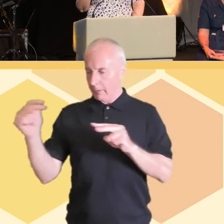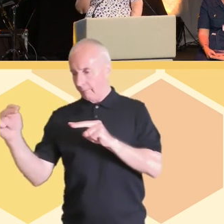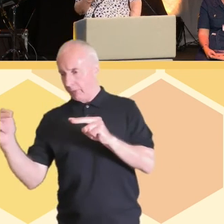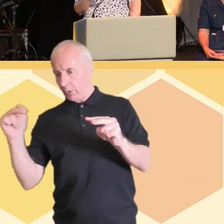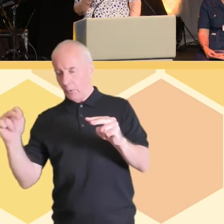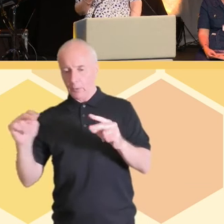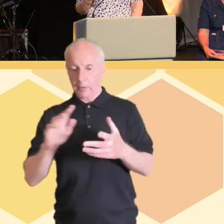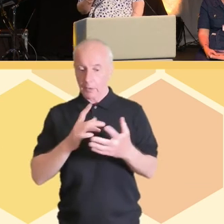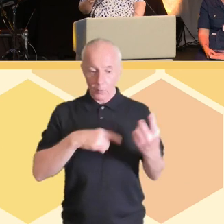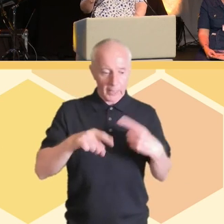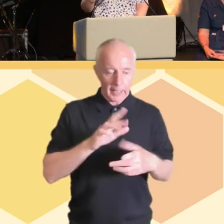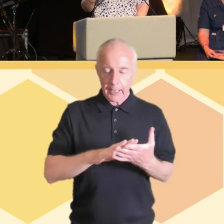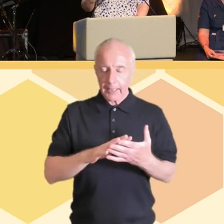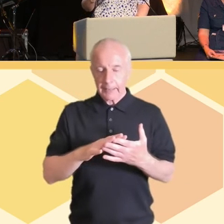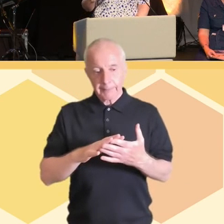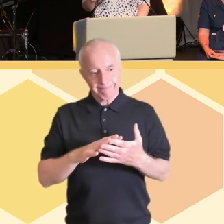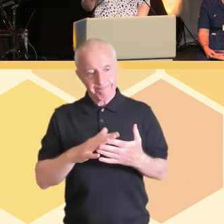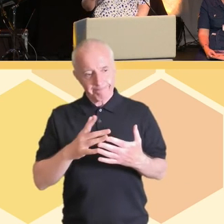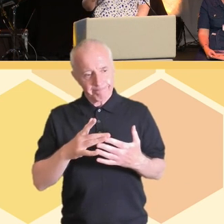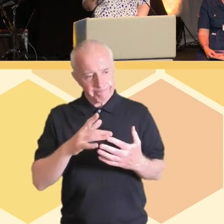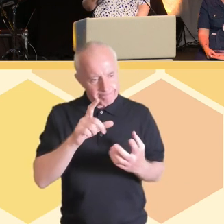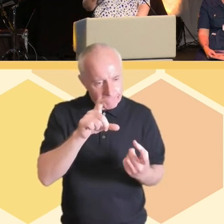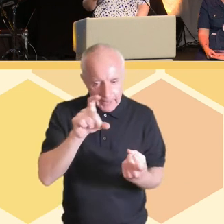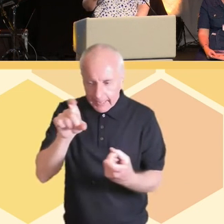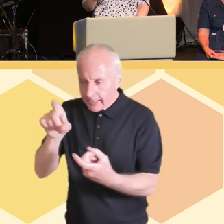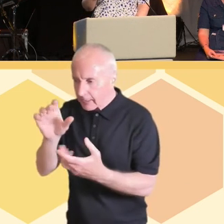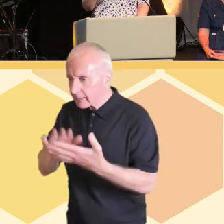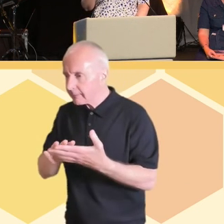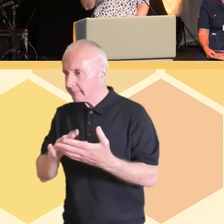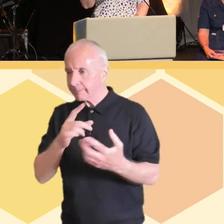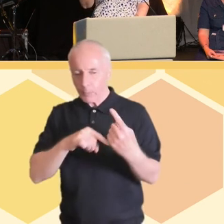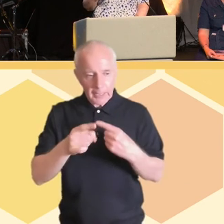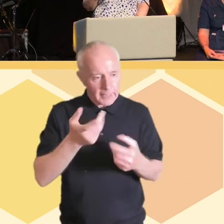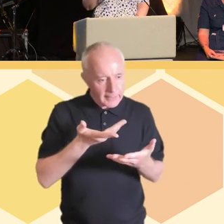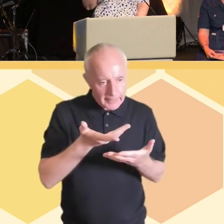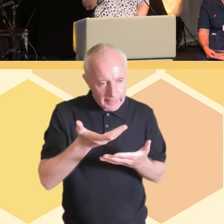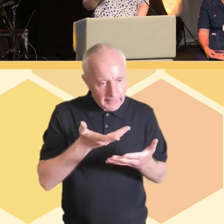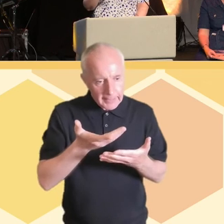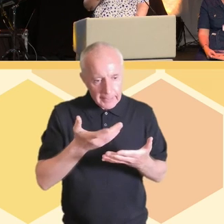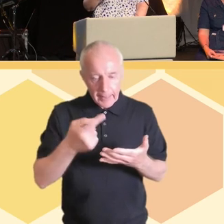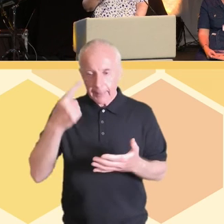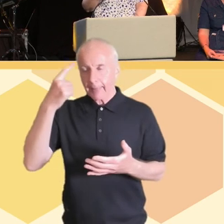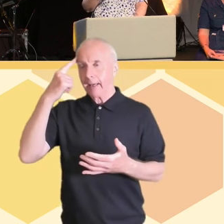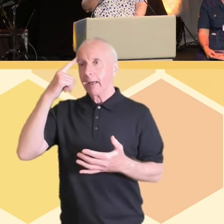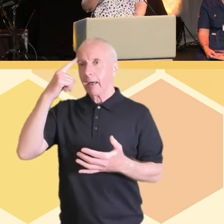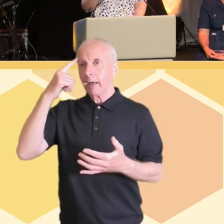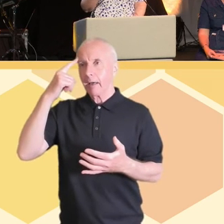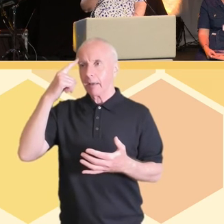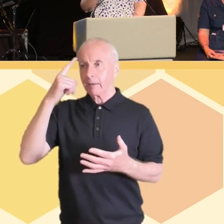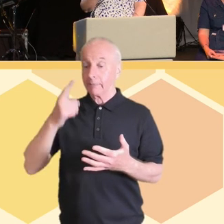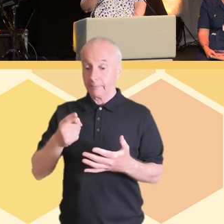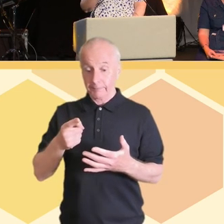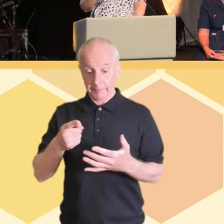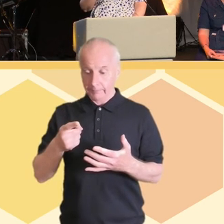listen, deeply listen to each other in our discernment, and we hold the reality of where we're at,